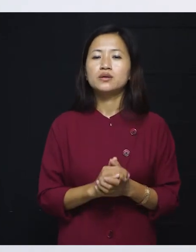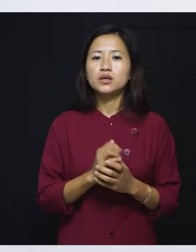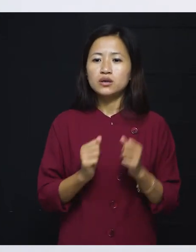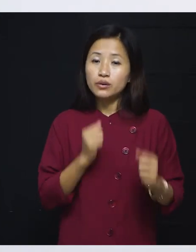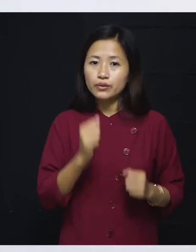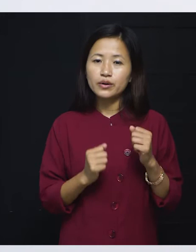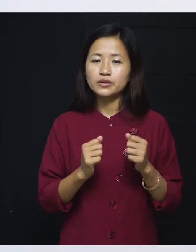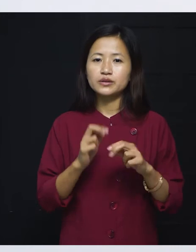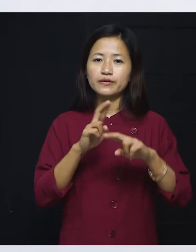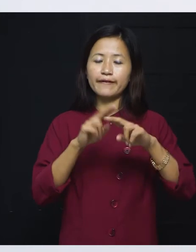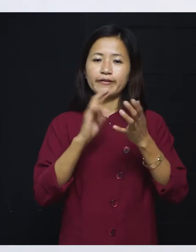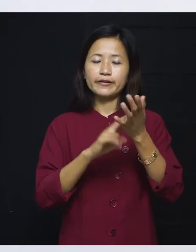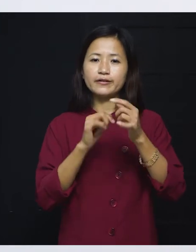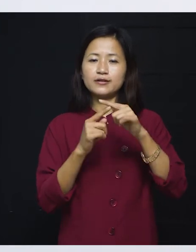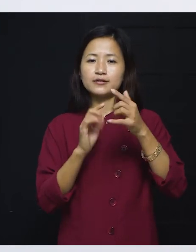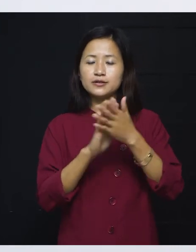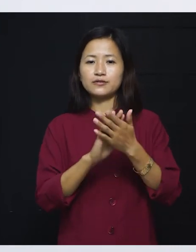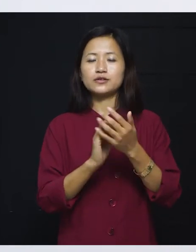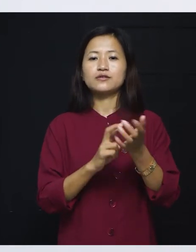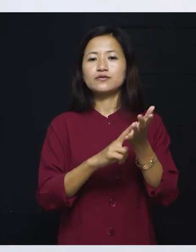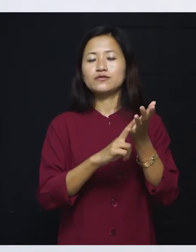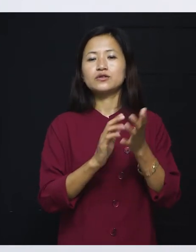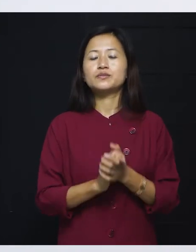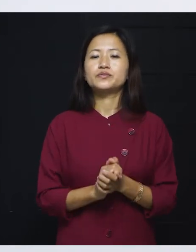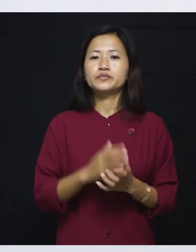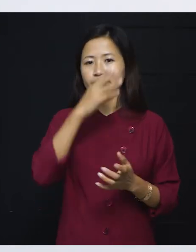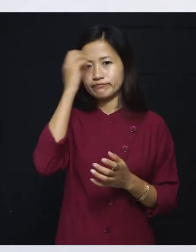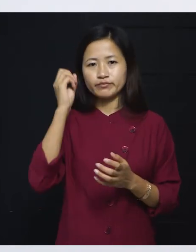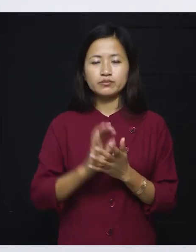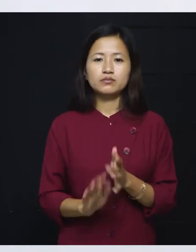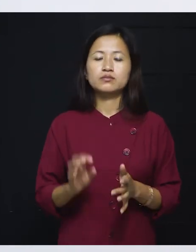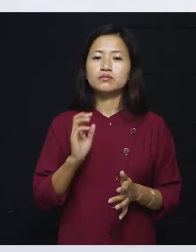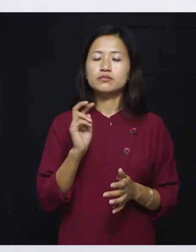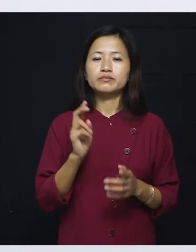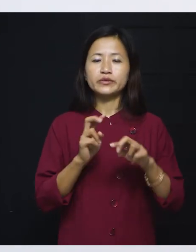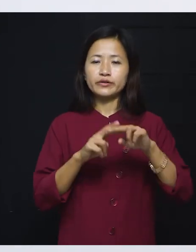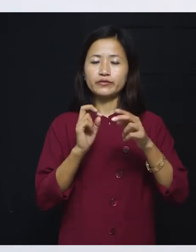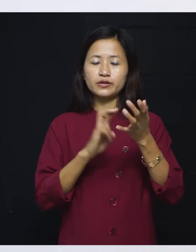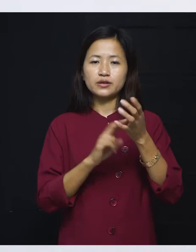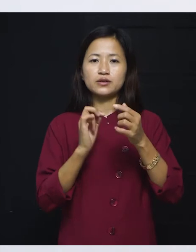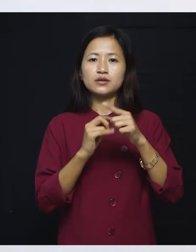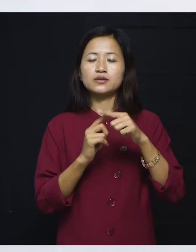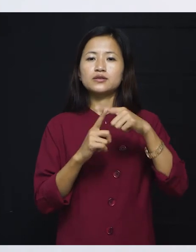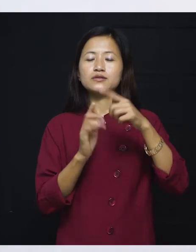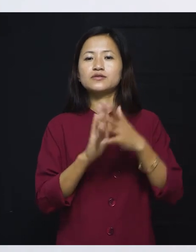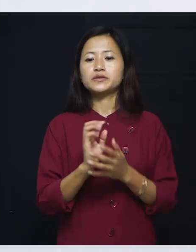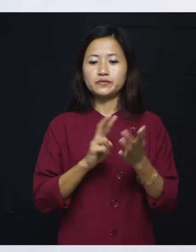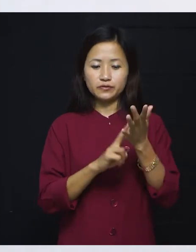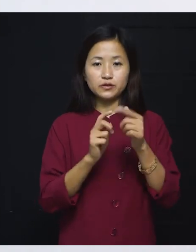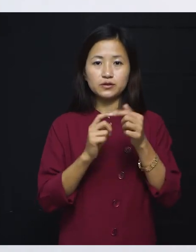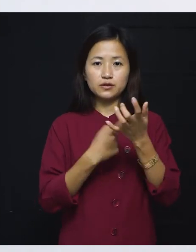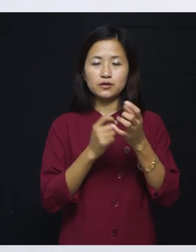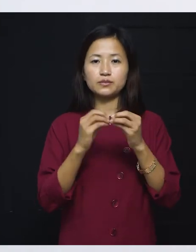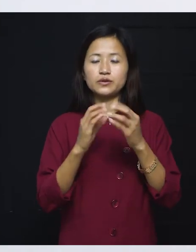rushed is the finite verb. Please do not forget the word finite verb, okay? Because if you forget that, it's going to be very difficult for us to